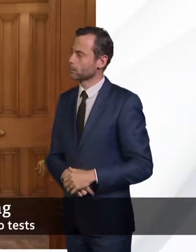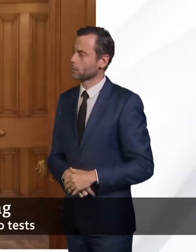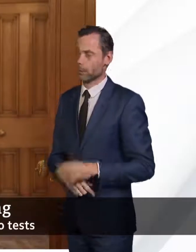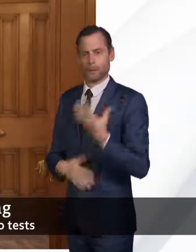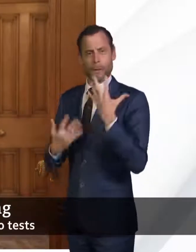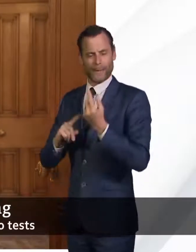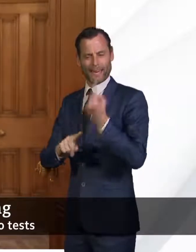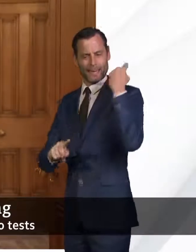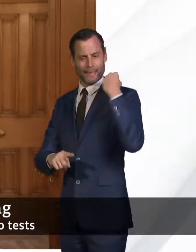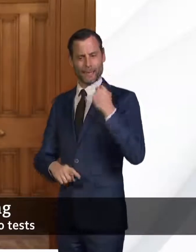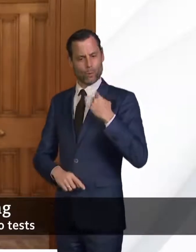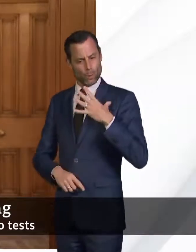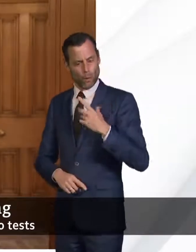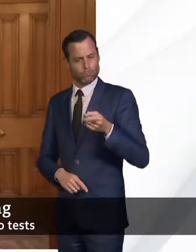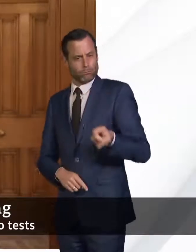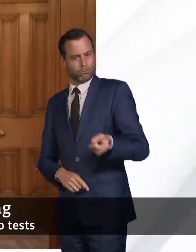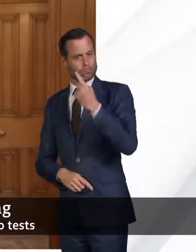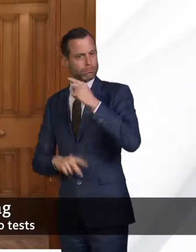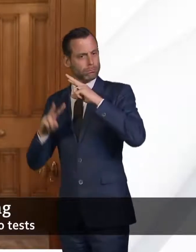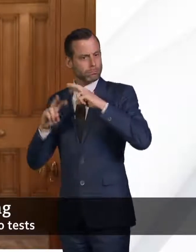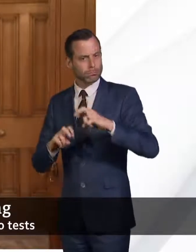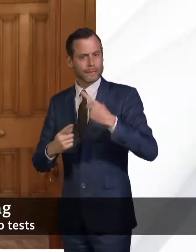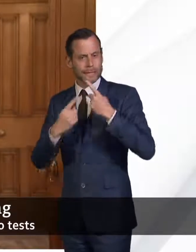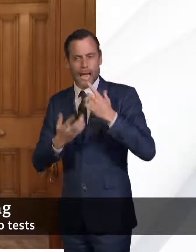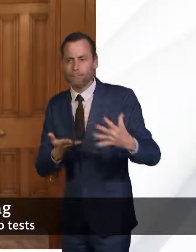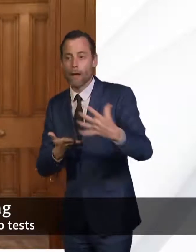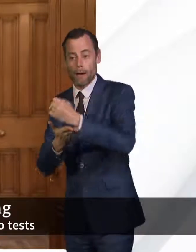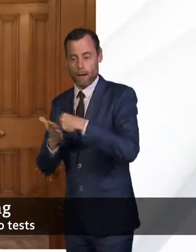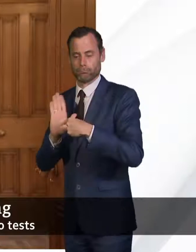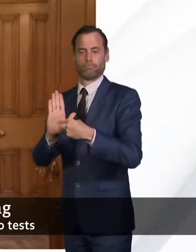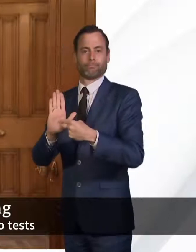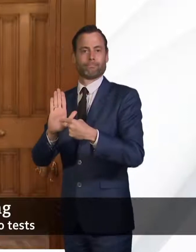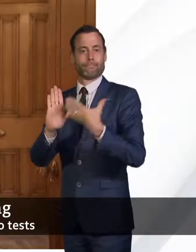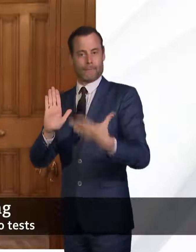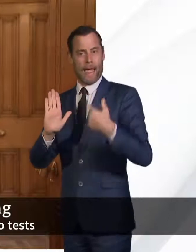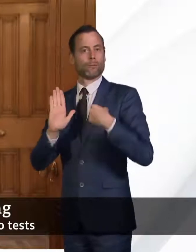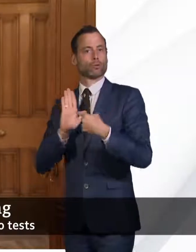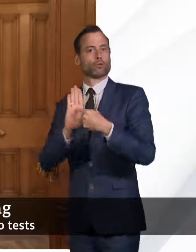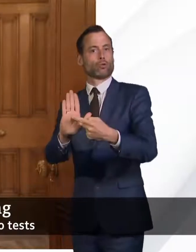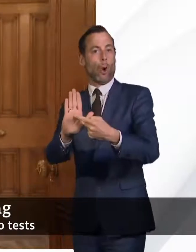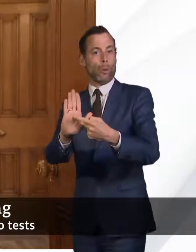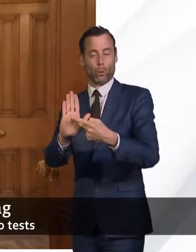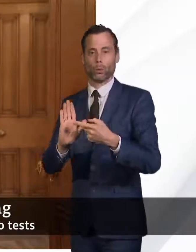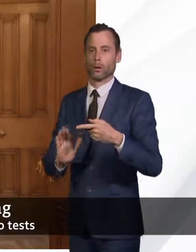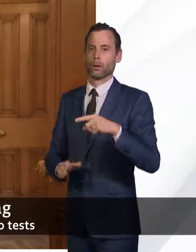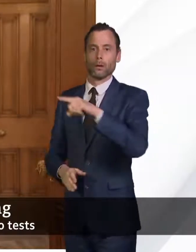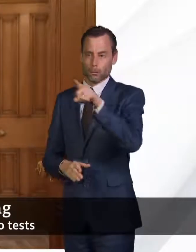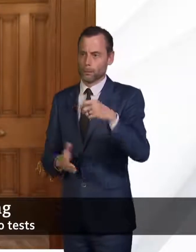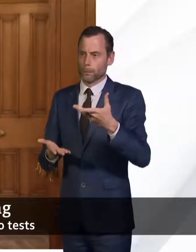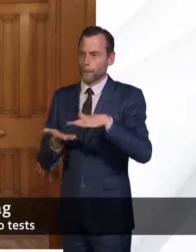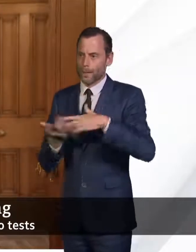we've got those data being collected so that we can focus on it day in, day out.